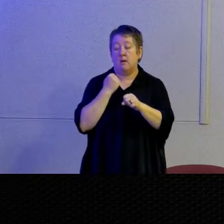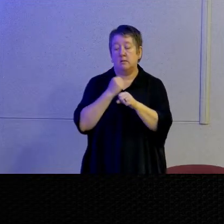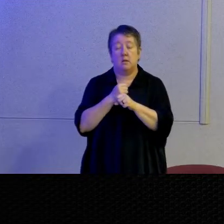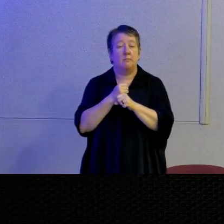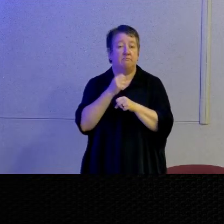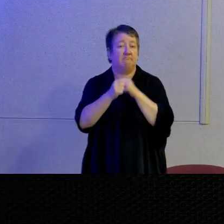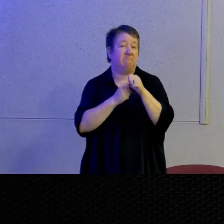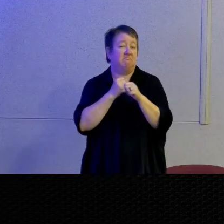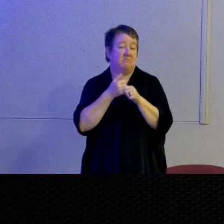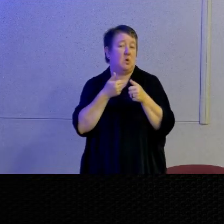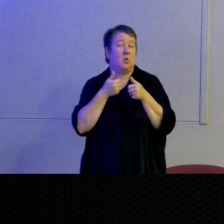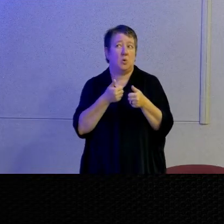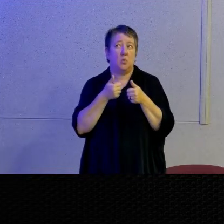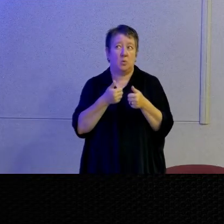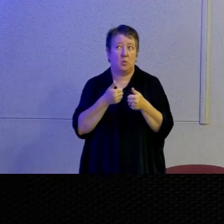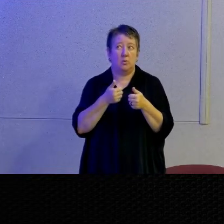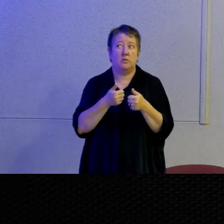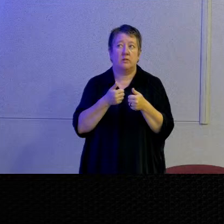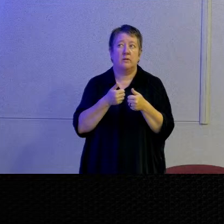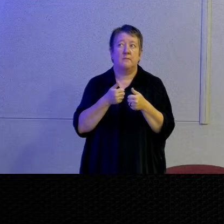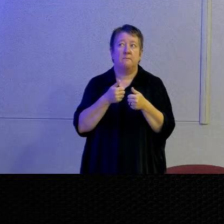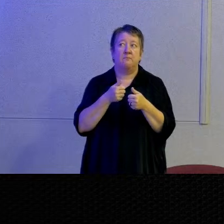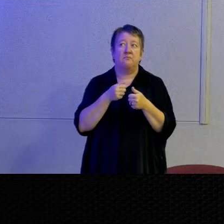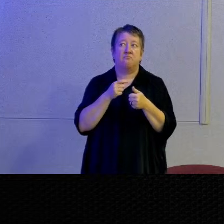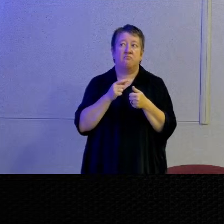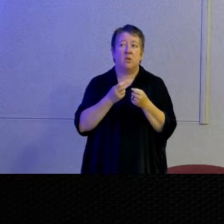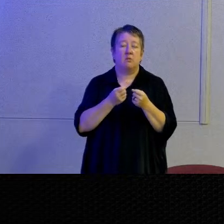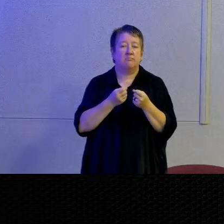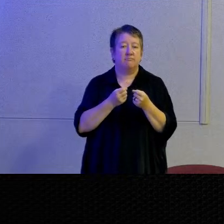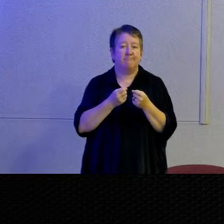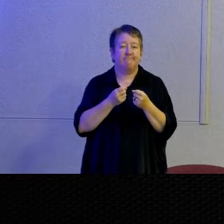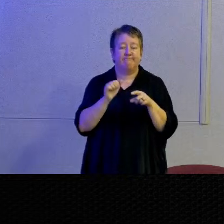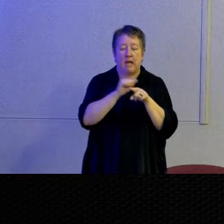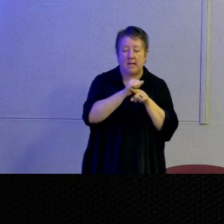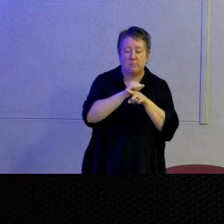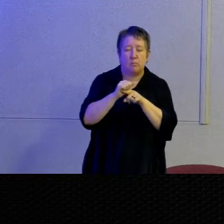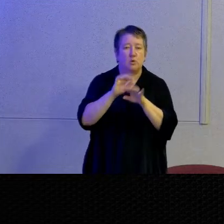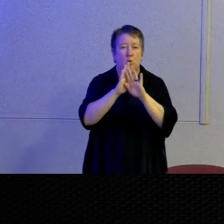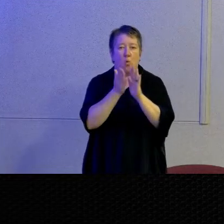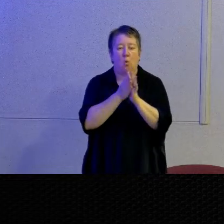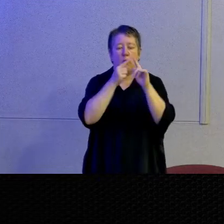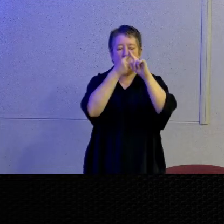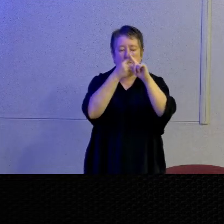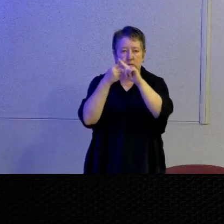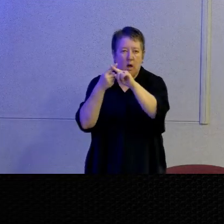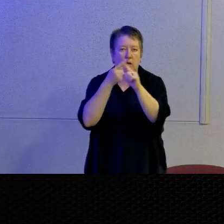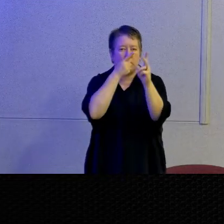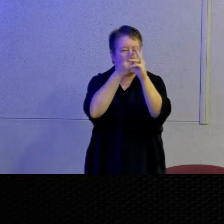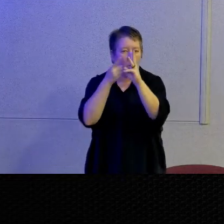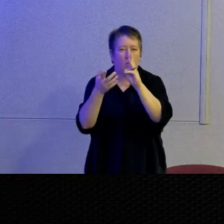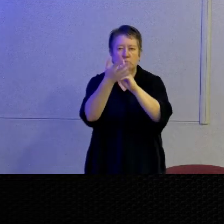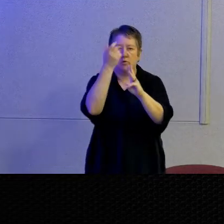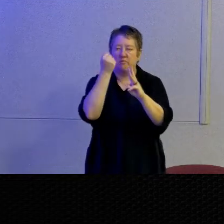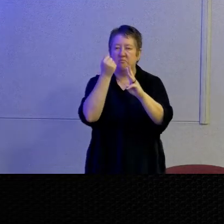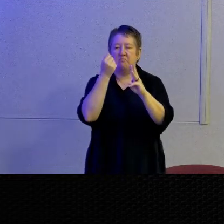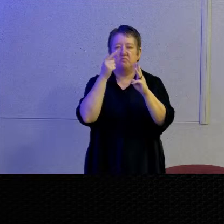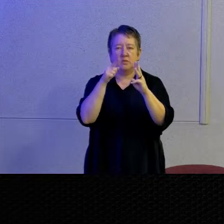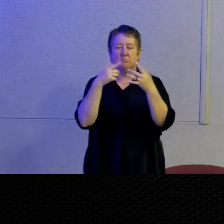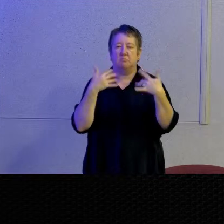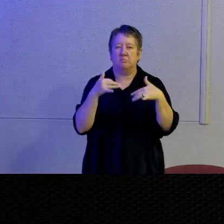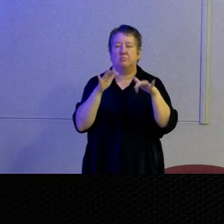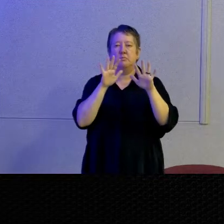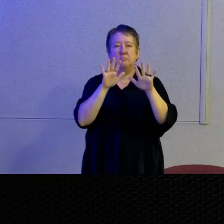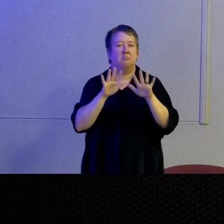amount of integrated luminosity delivered to the experiments. All targets and goals were reached and often surpassed. Amazing performance and